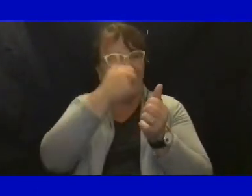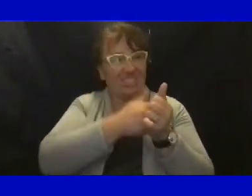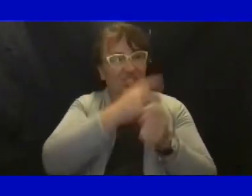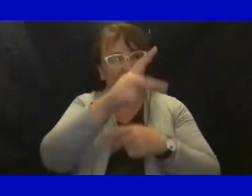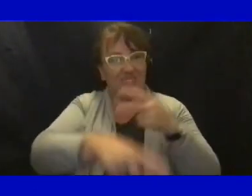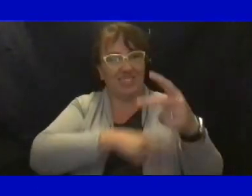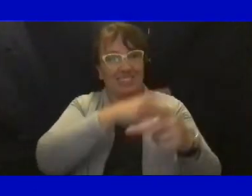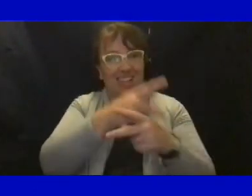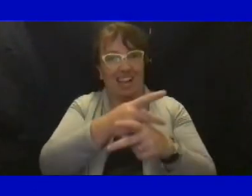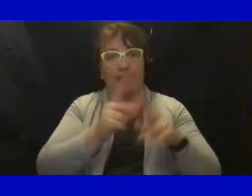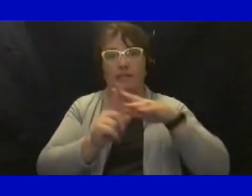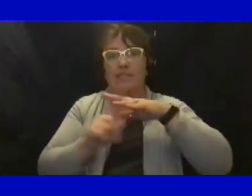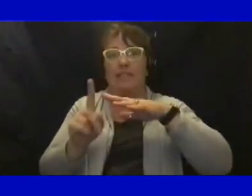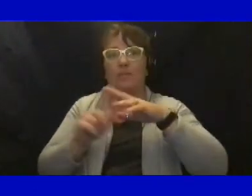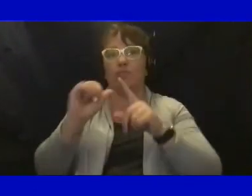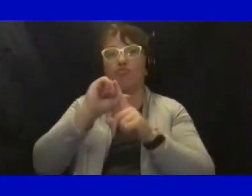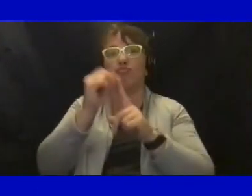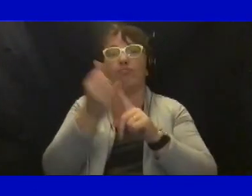evacuations